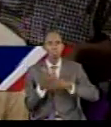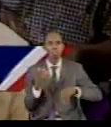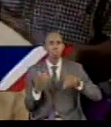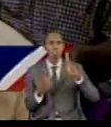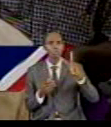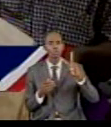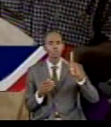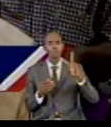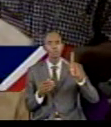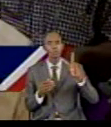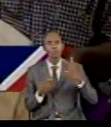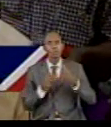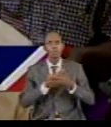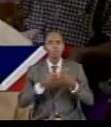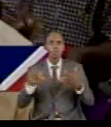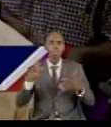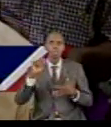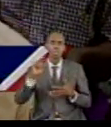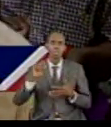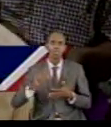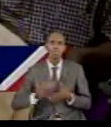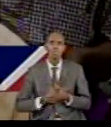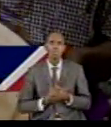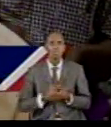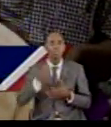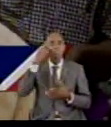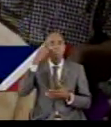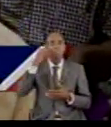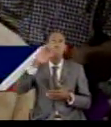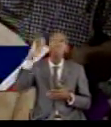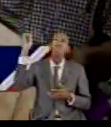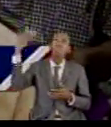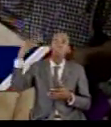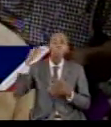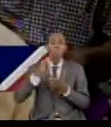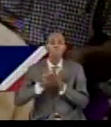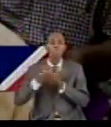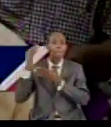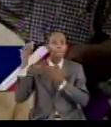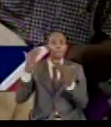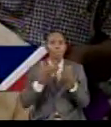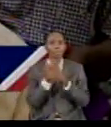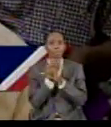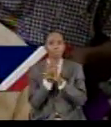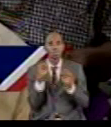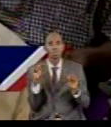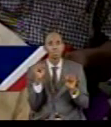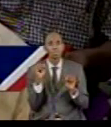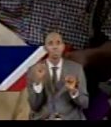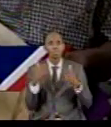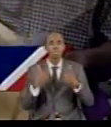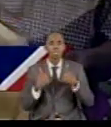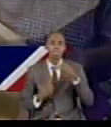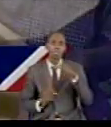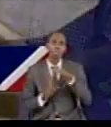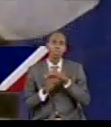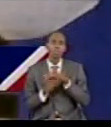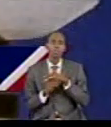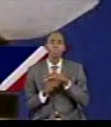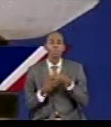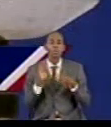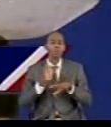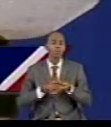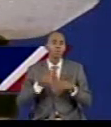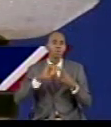chapter 2. Verse 11, for the grace that bringeth salvation has appeared to